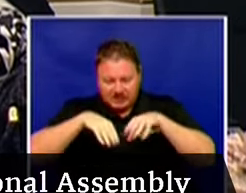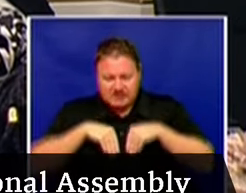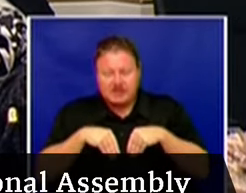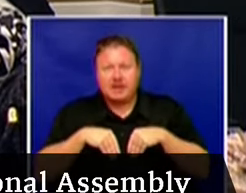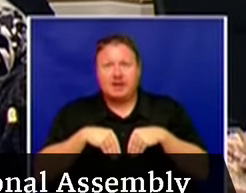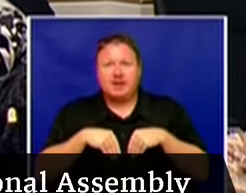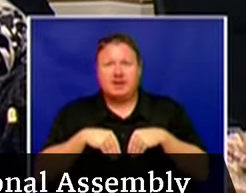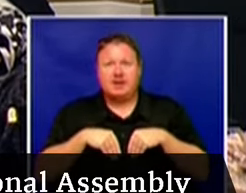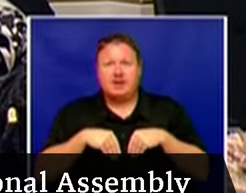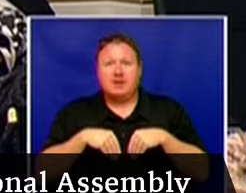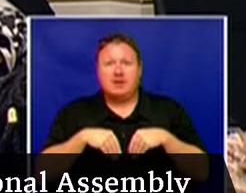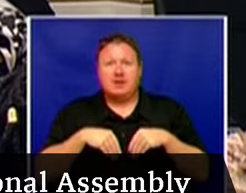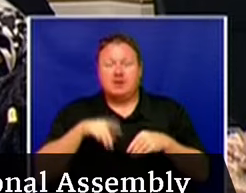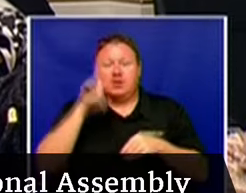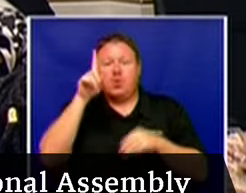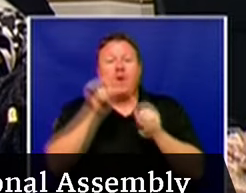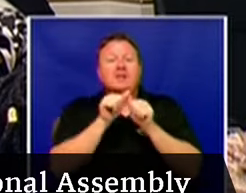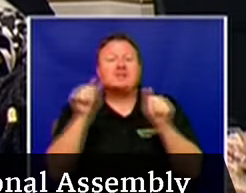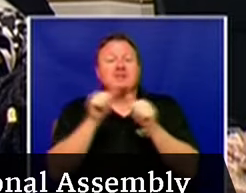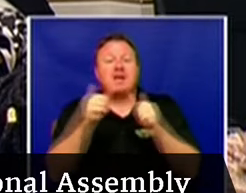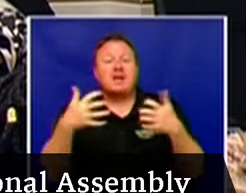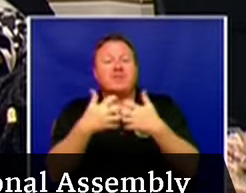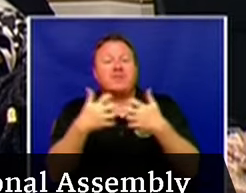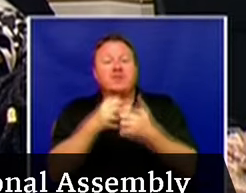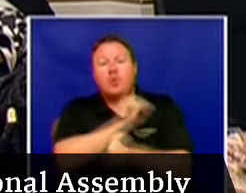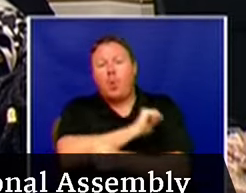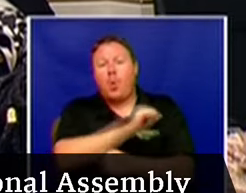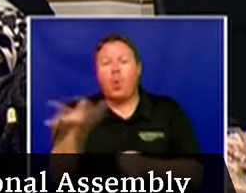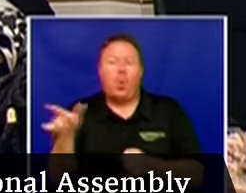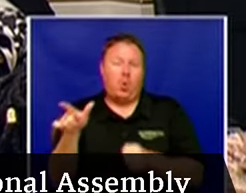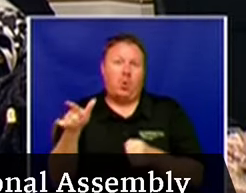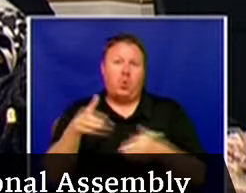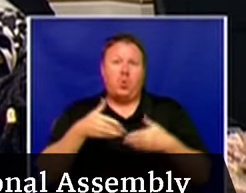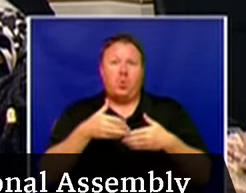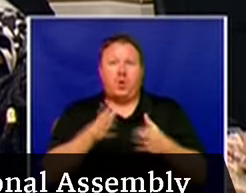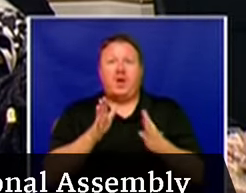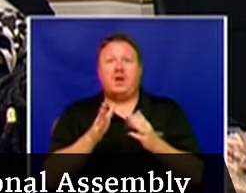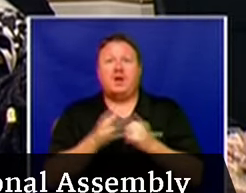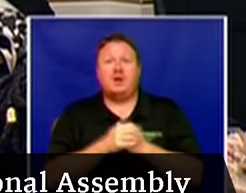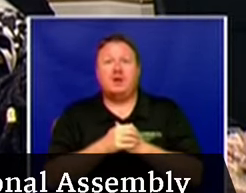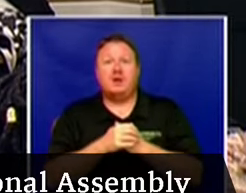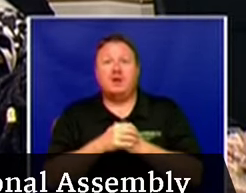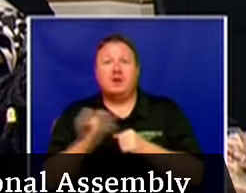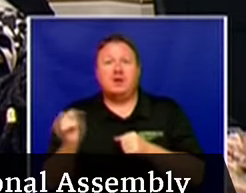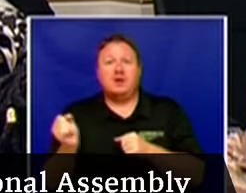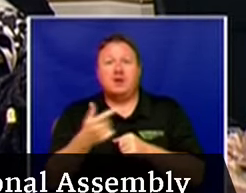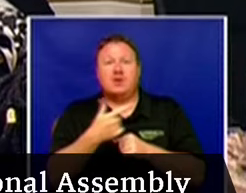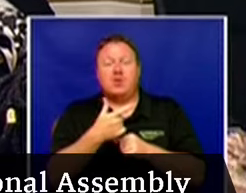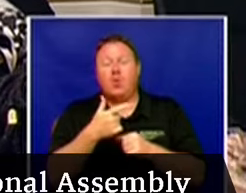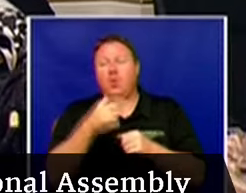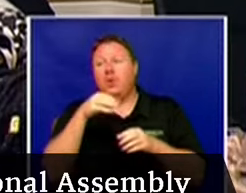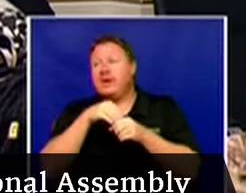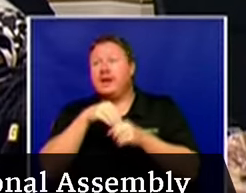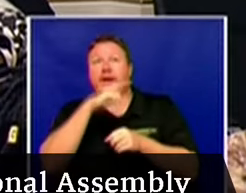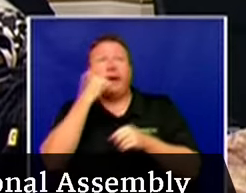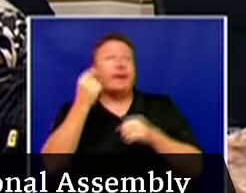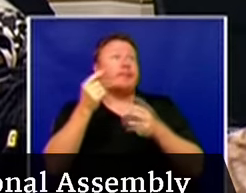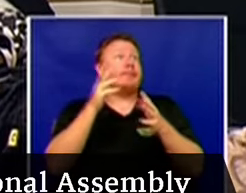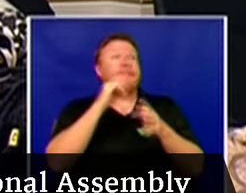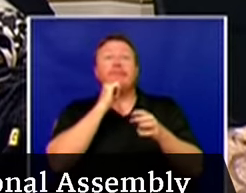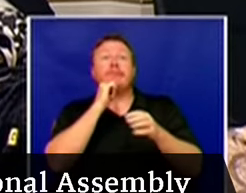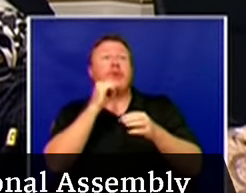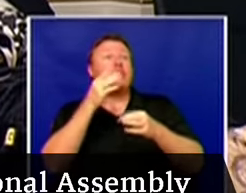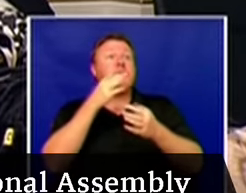a one-size-fits-all template, all in the name of this undefined so-called